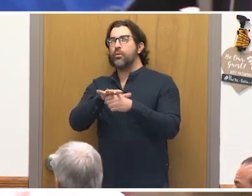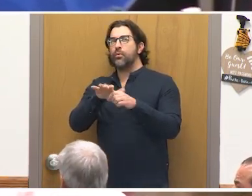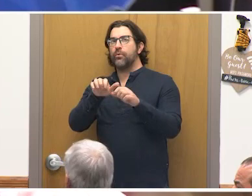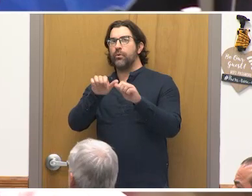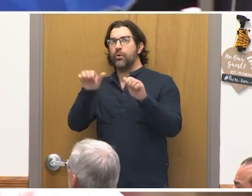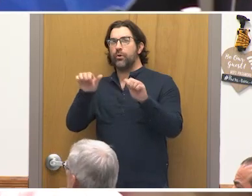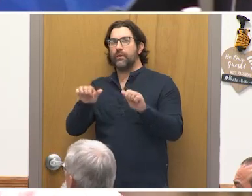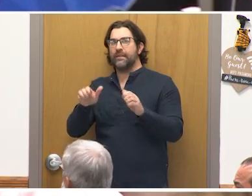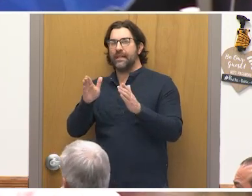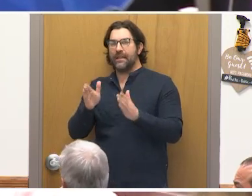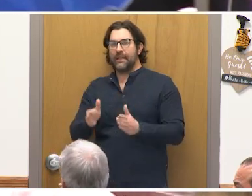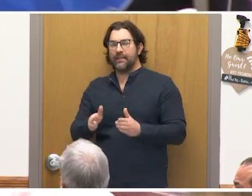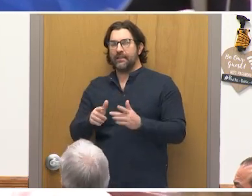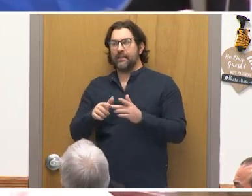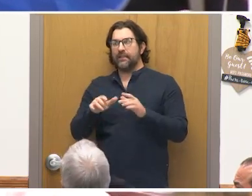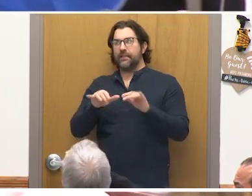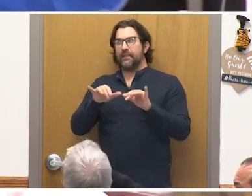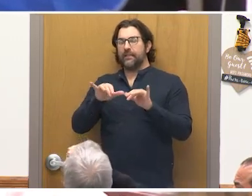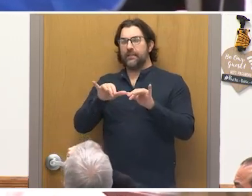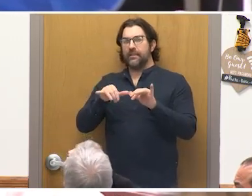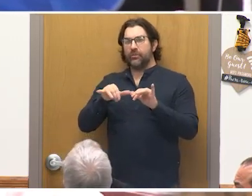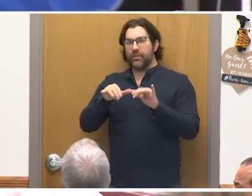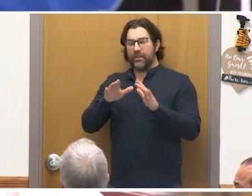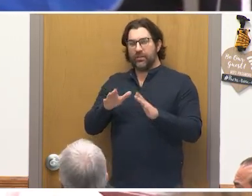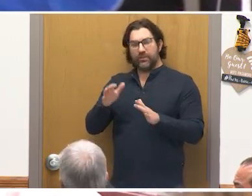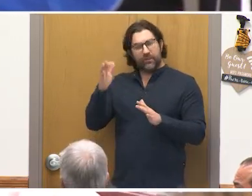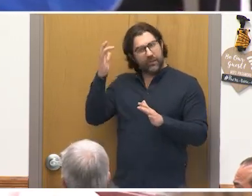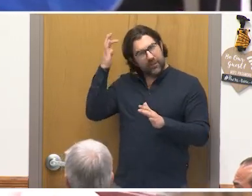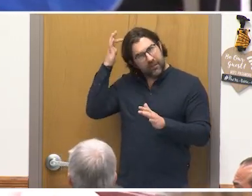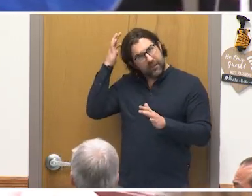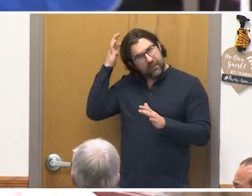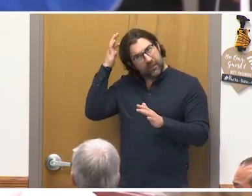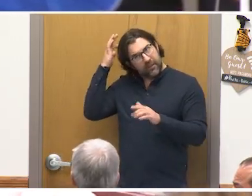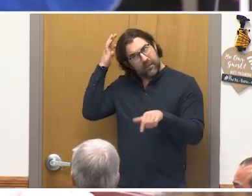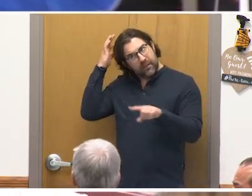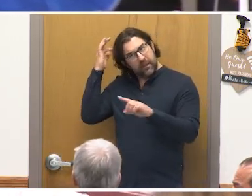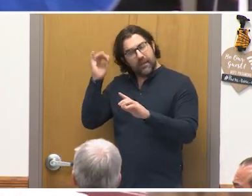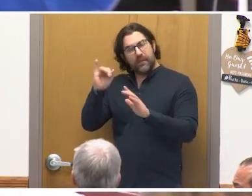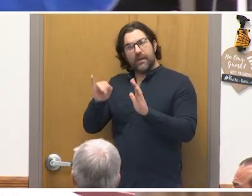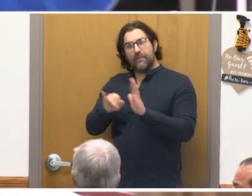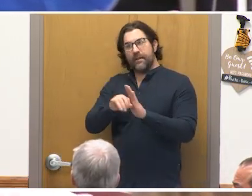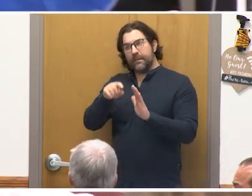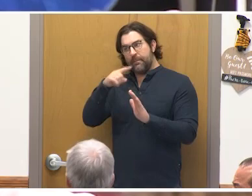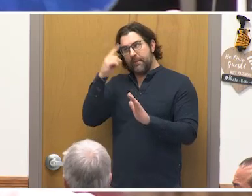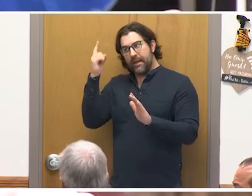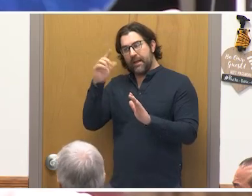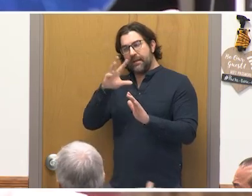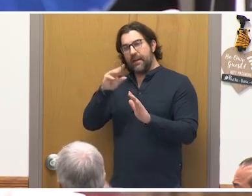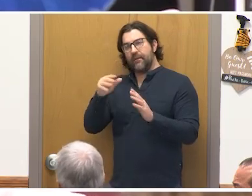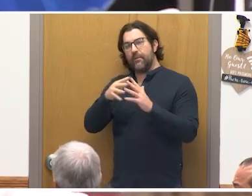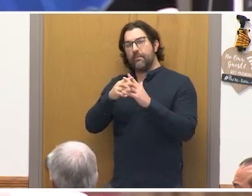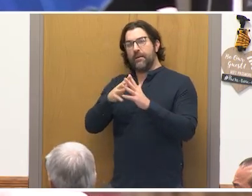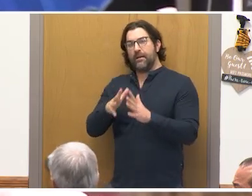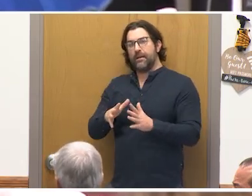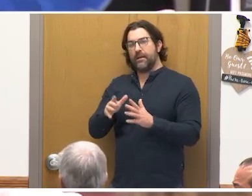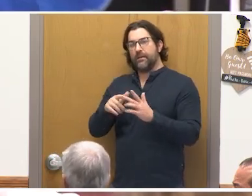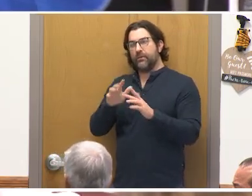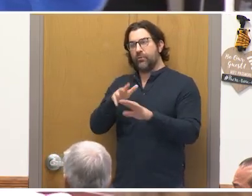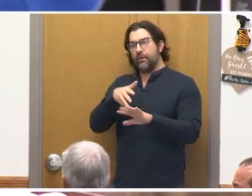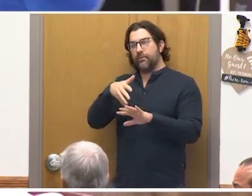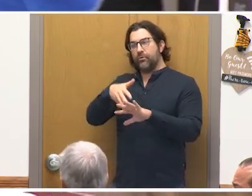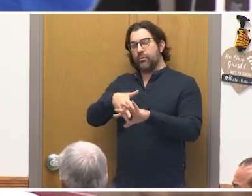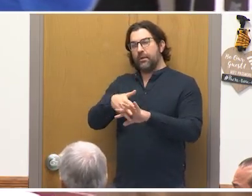architects and engineers that may identify as Black or African American, that may identify as Aboriginal American